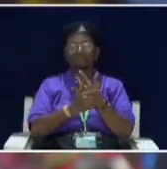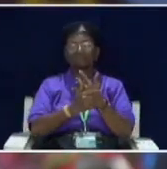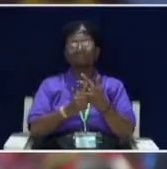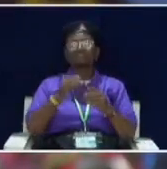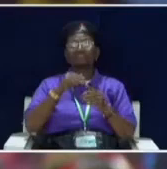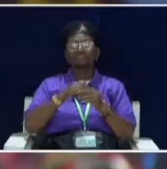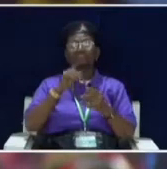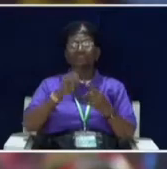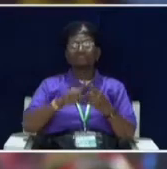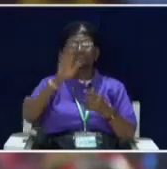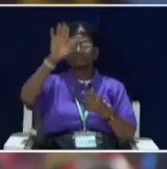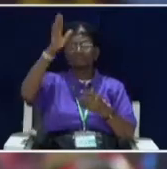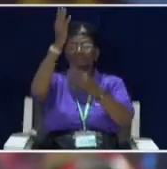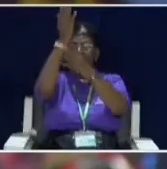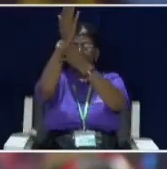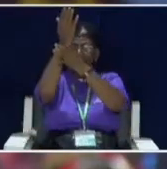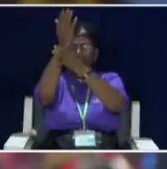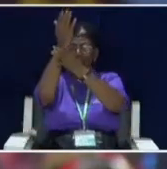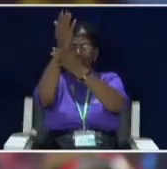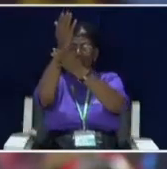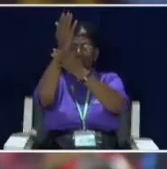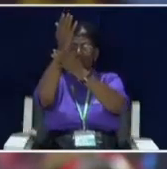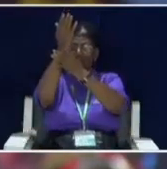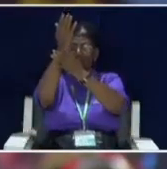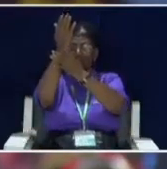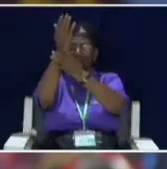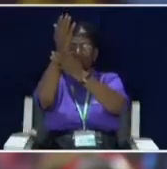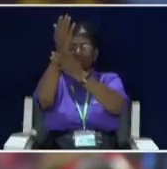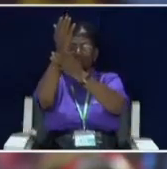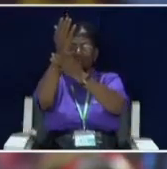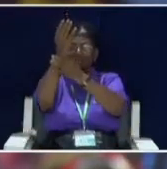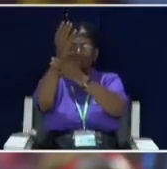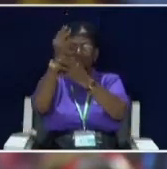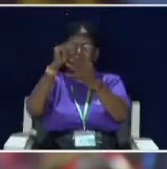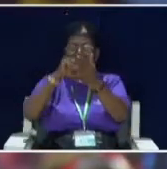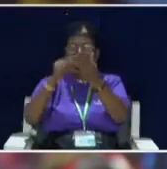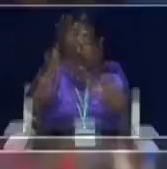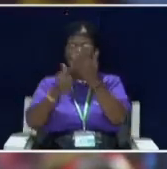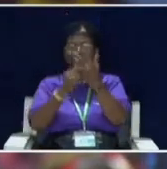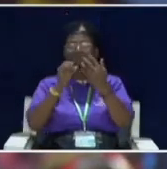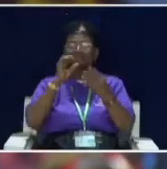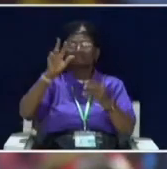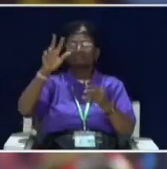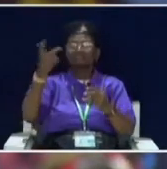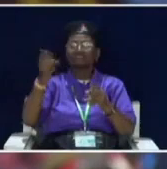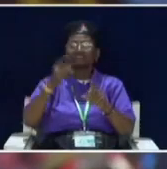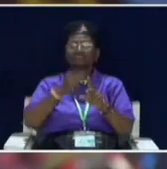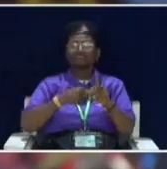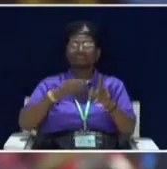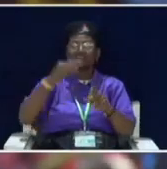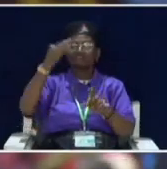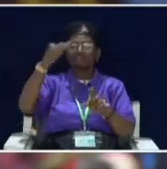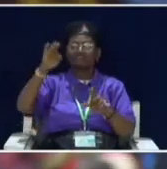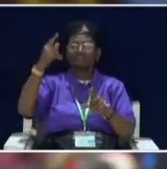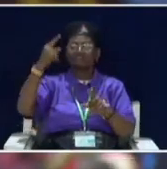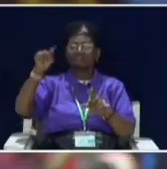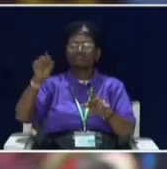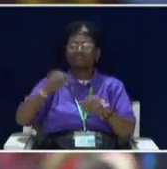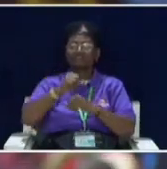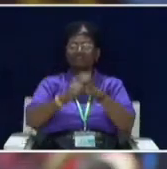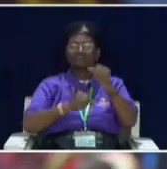omo re wonyi ti a bi ni osu keta le yin lowo. March is the third month of the year. Osu keta odun